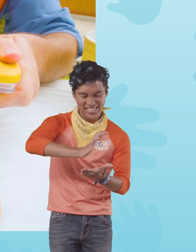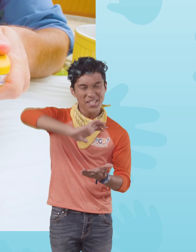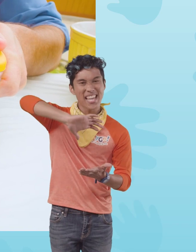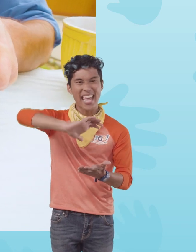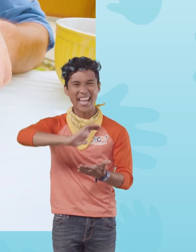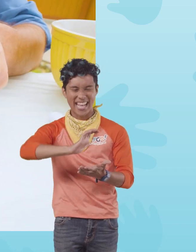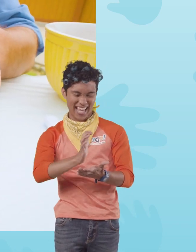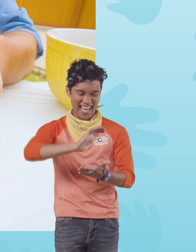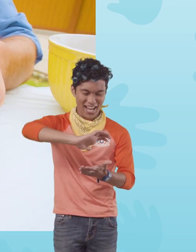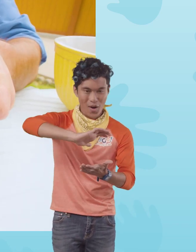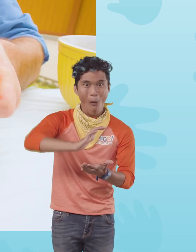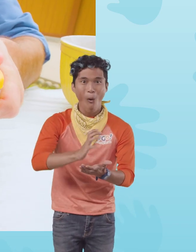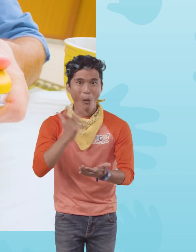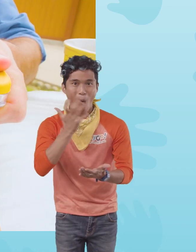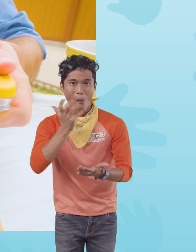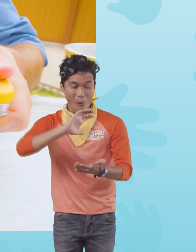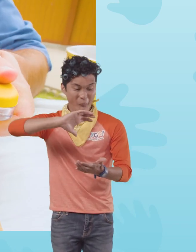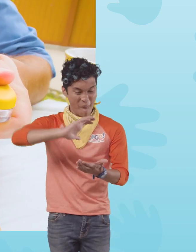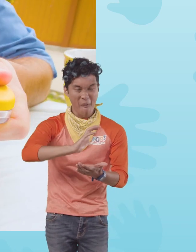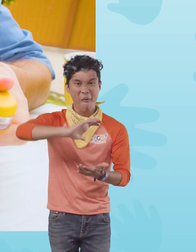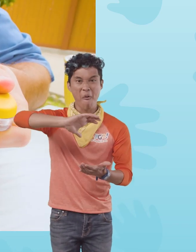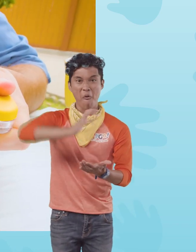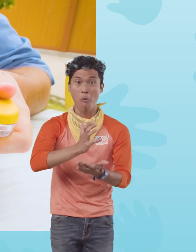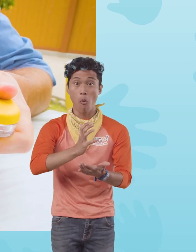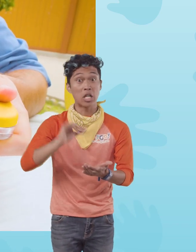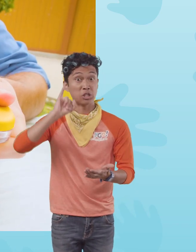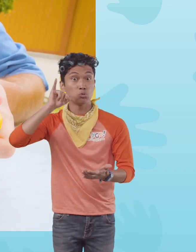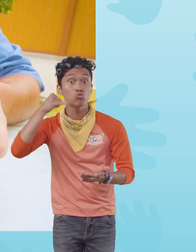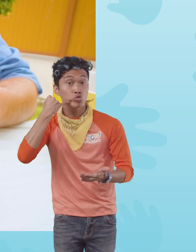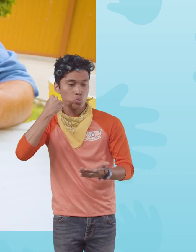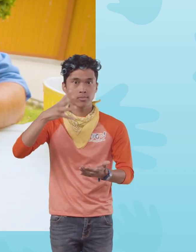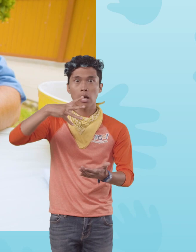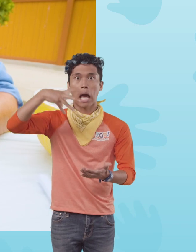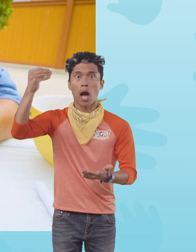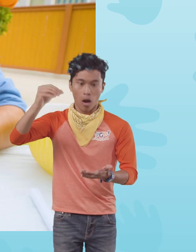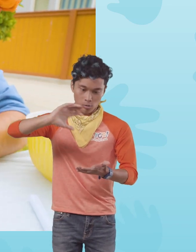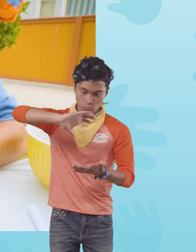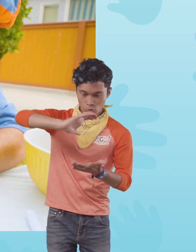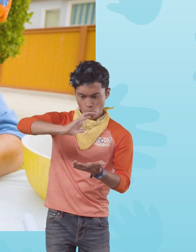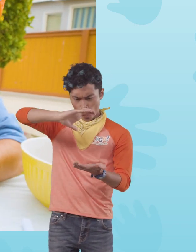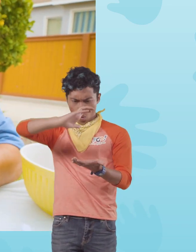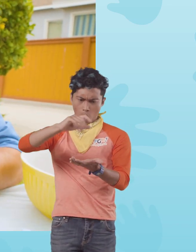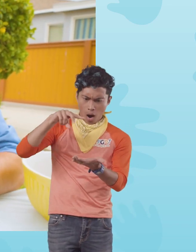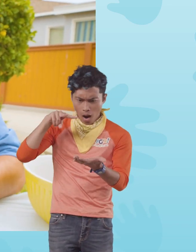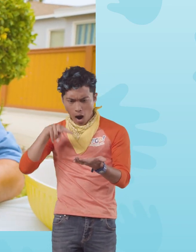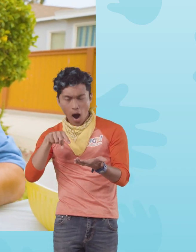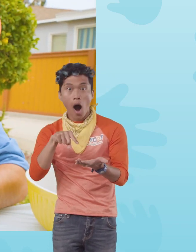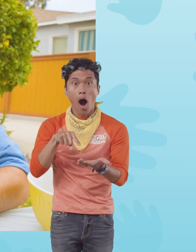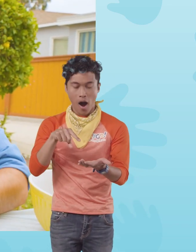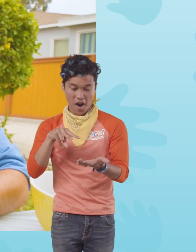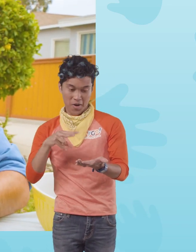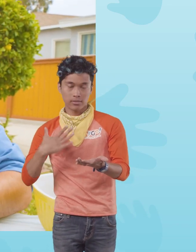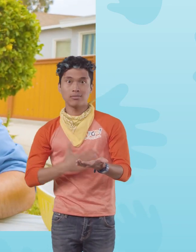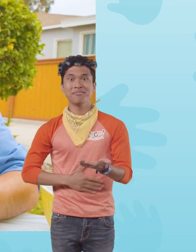There we go. Whoa, this thing is just pressing out all of the juice. Oh, it looks